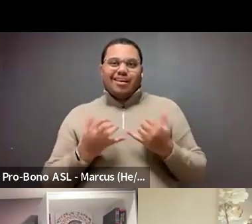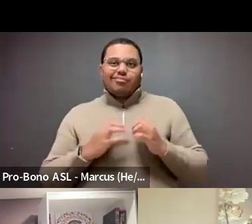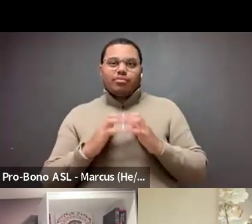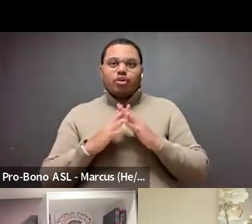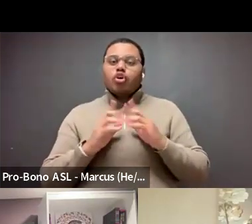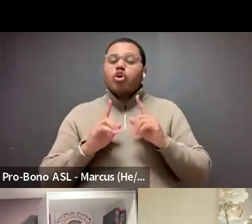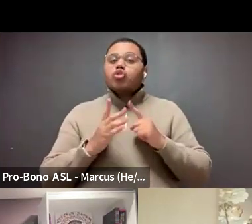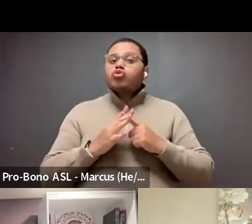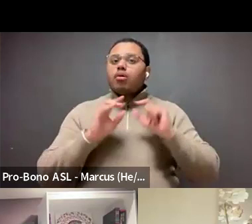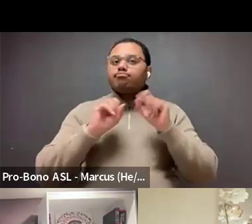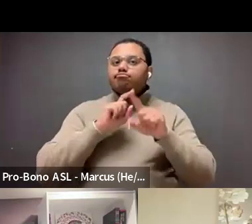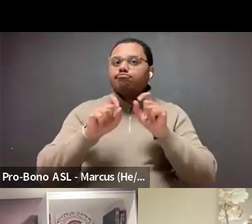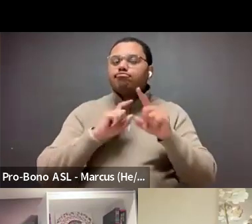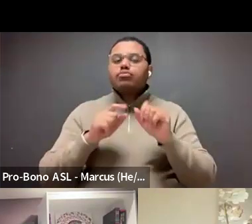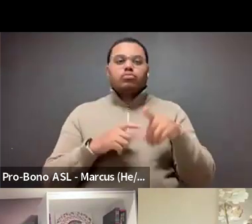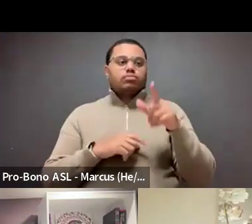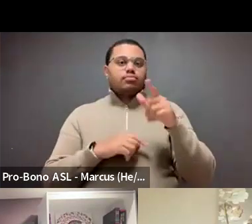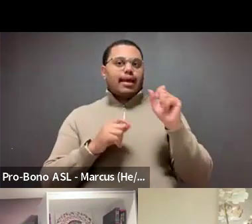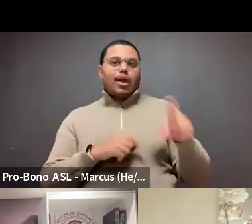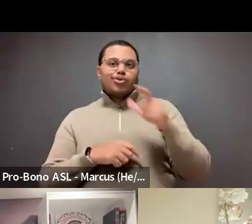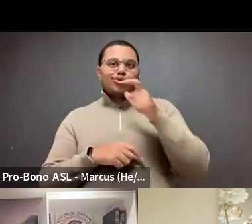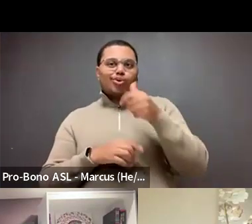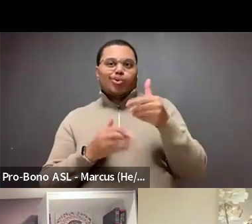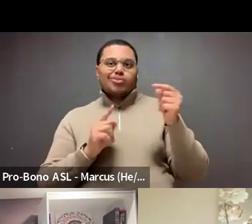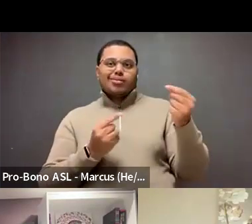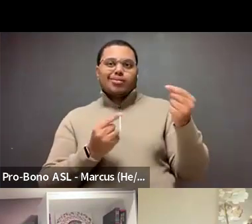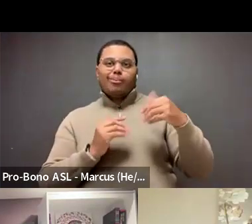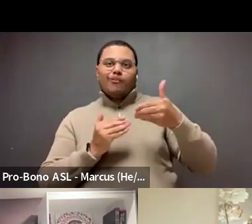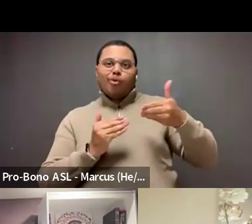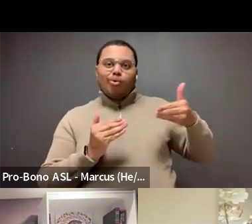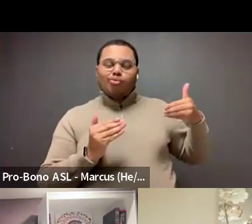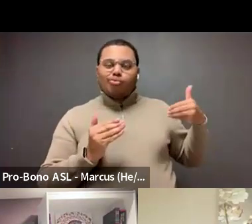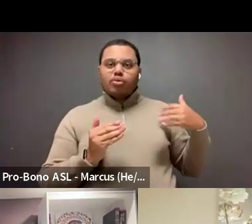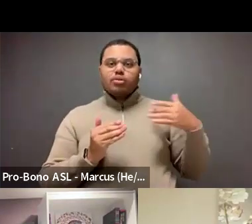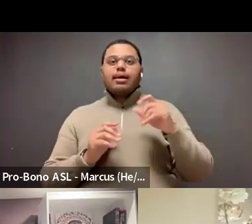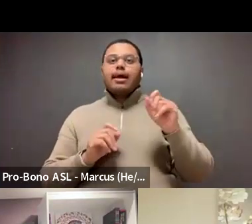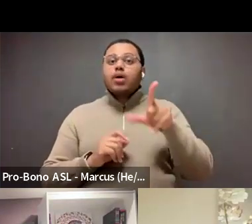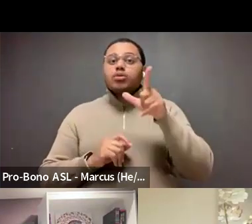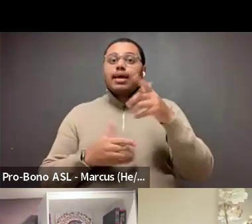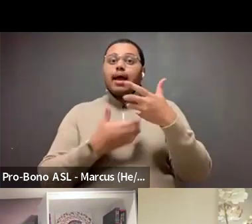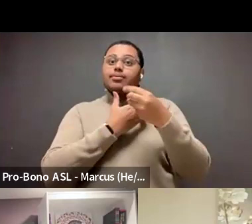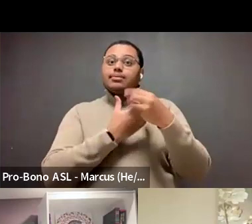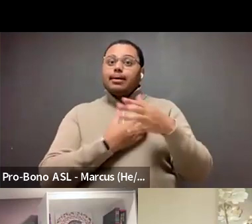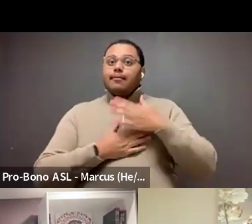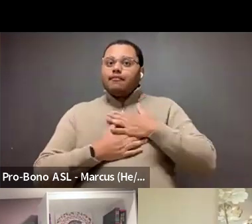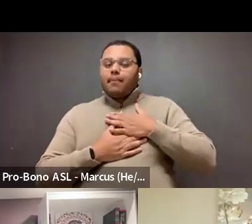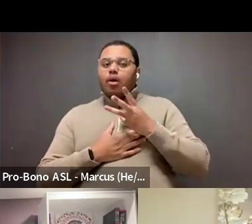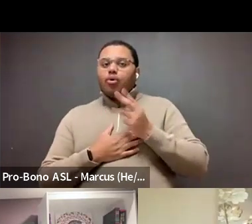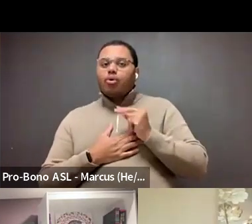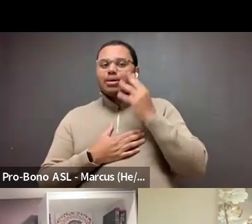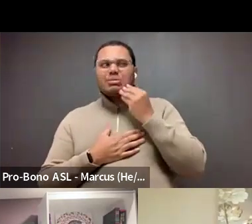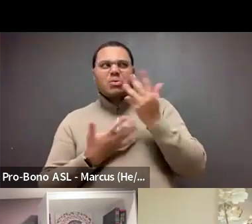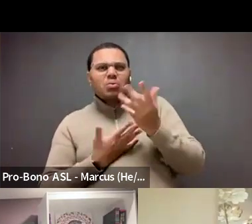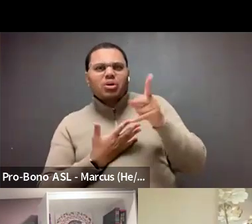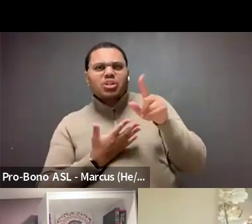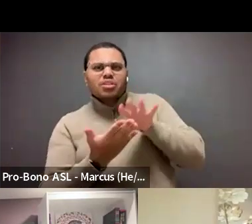ask questions, to ask those that have come before us, to ask those outside of our own experiences, what have you learned?